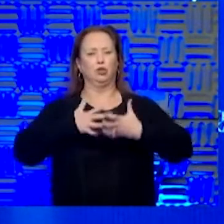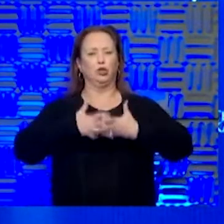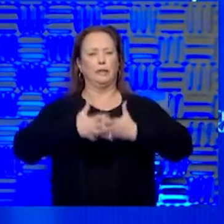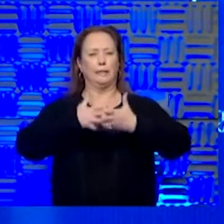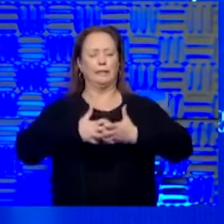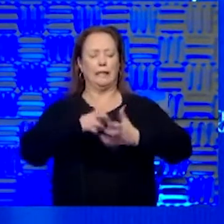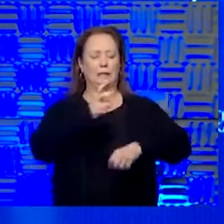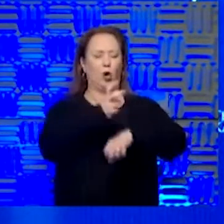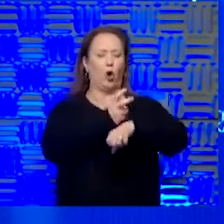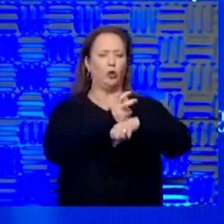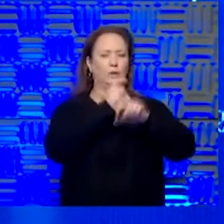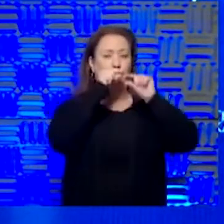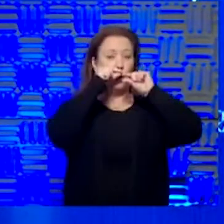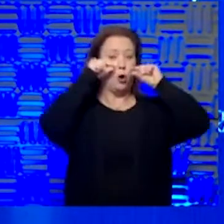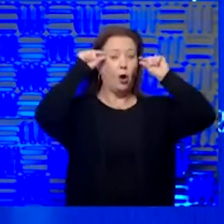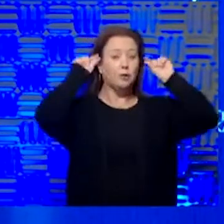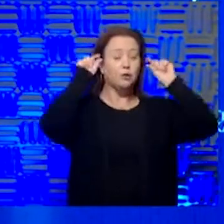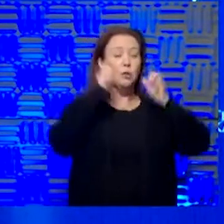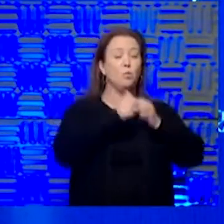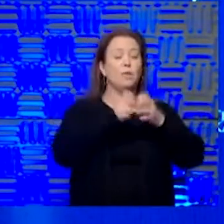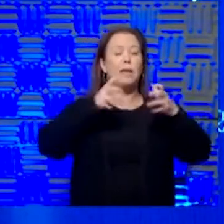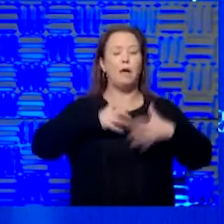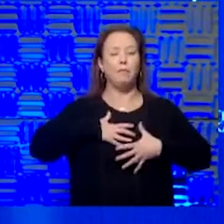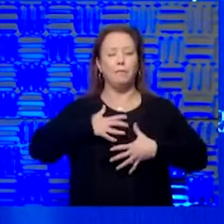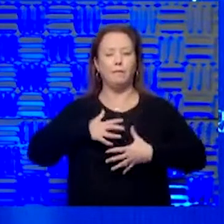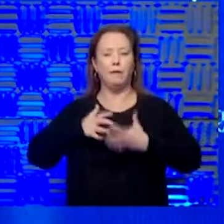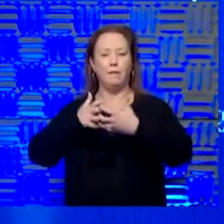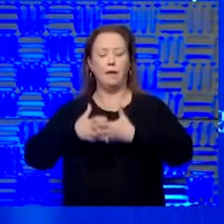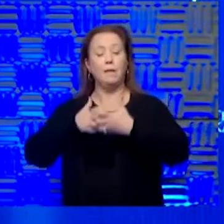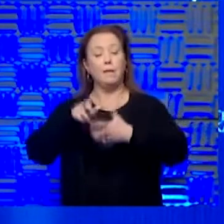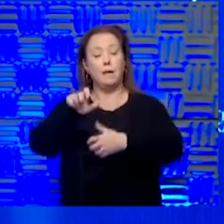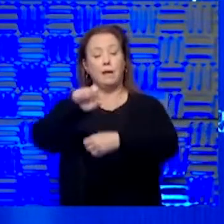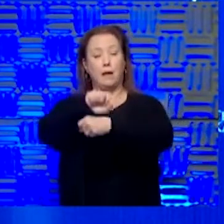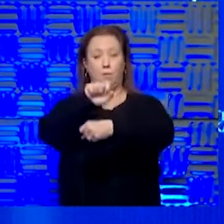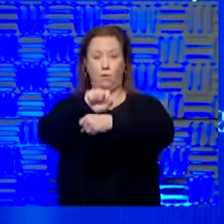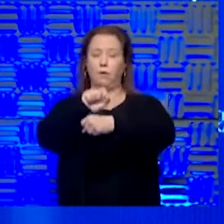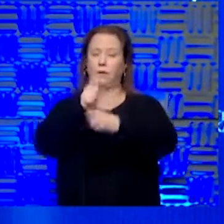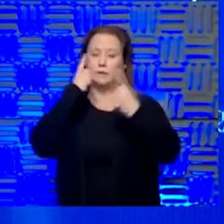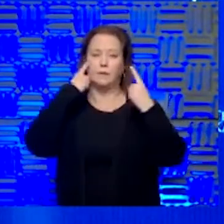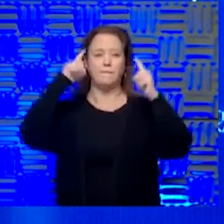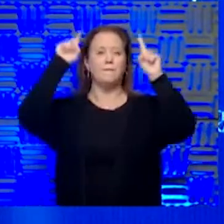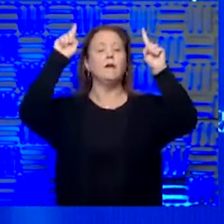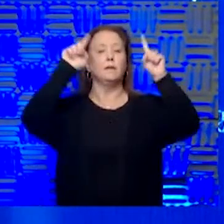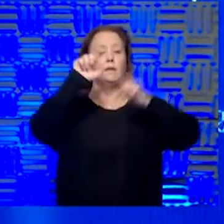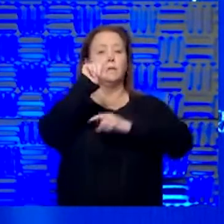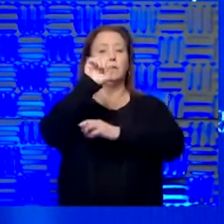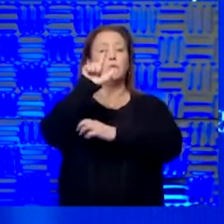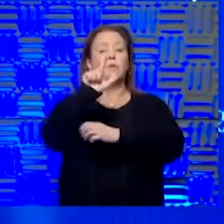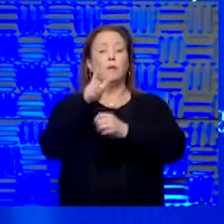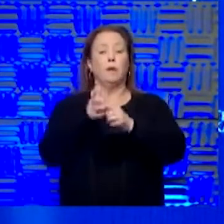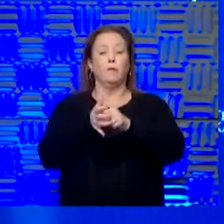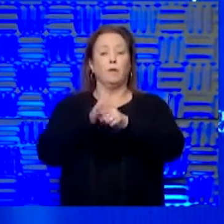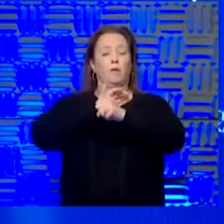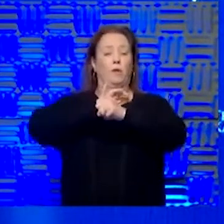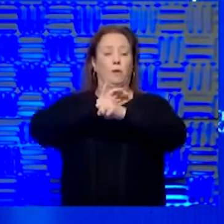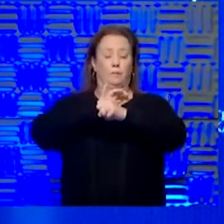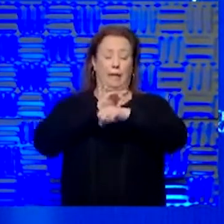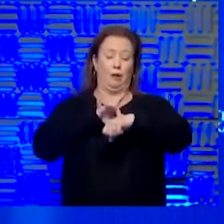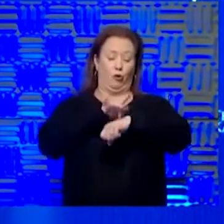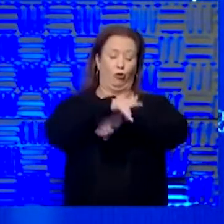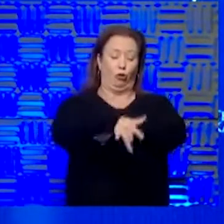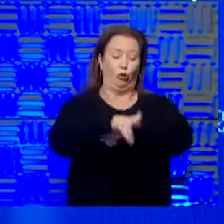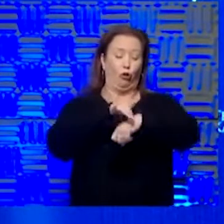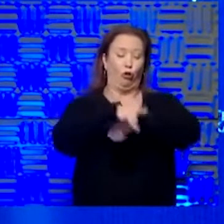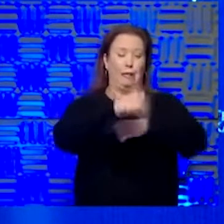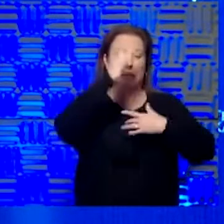on oxygen therapy without a ventilator, but it really can work very well, and it's a very important part of COVID-19, especially earlier in